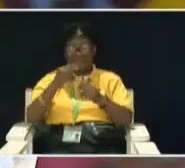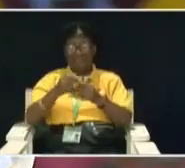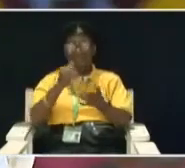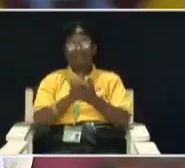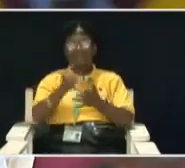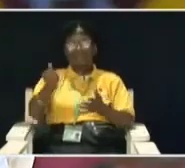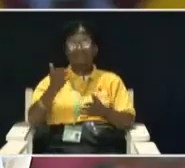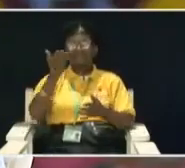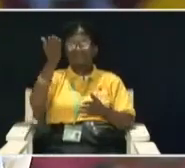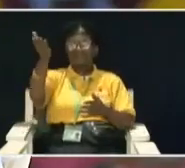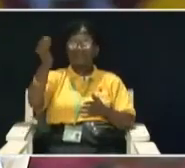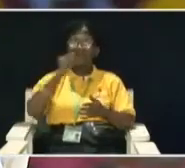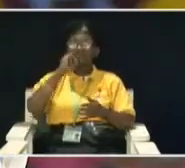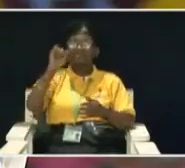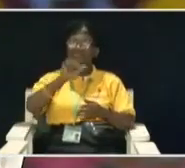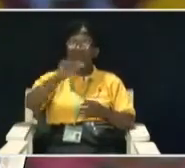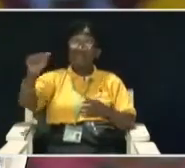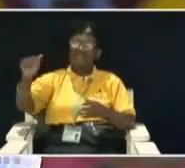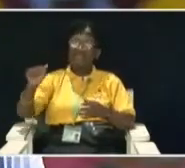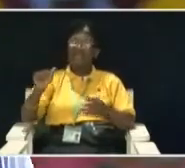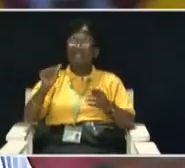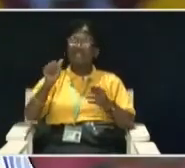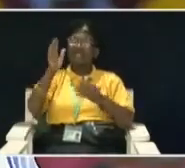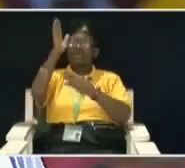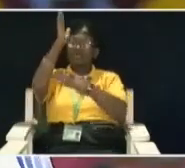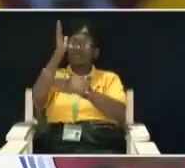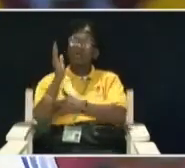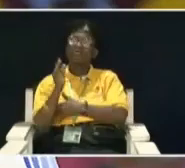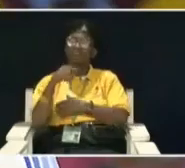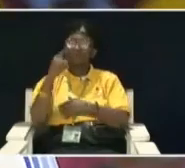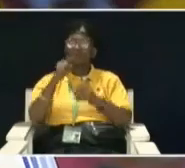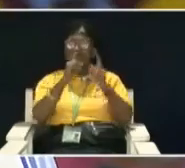There is a God who answers by fire.